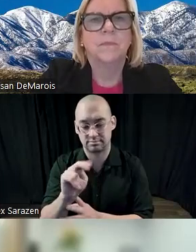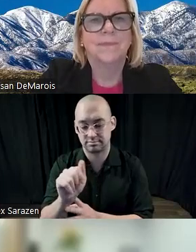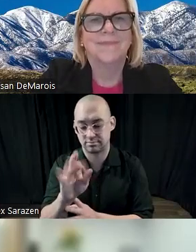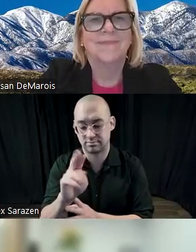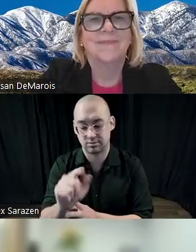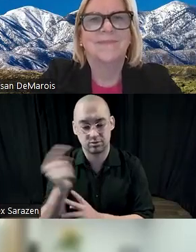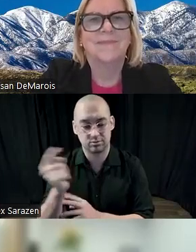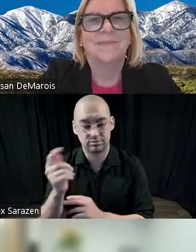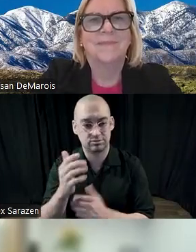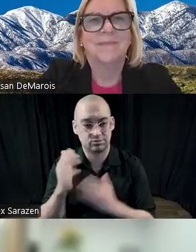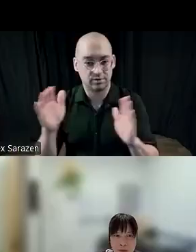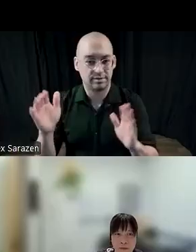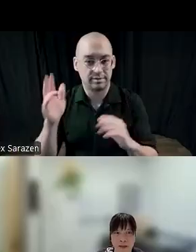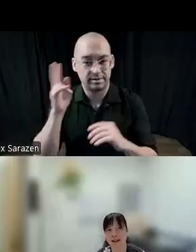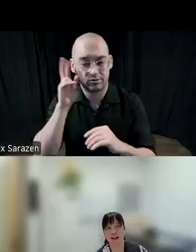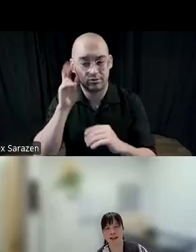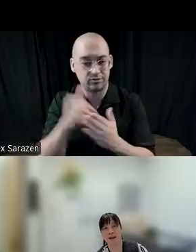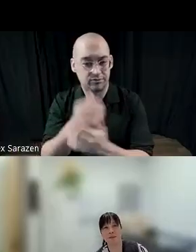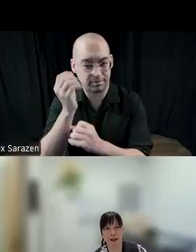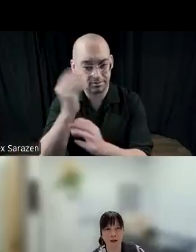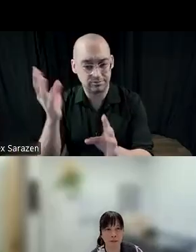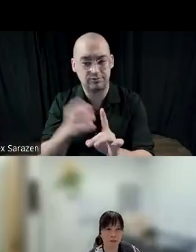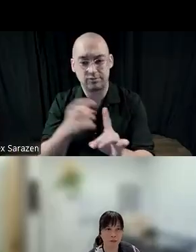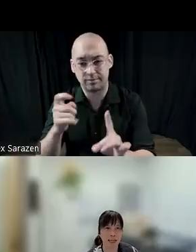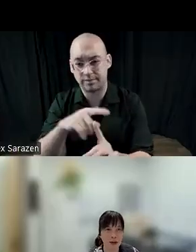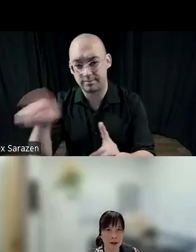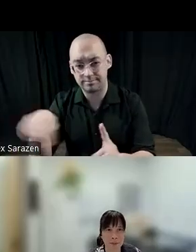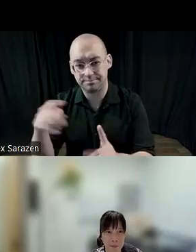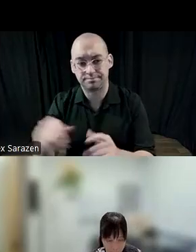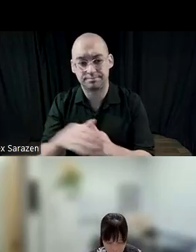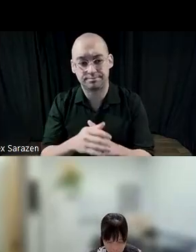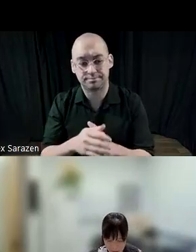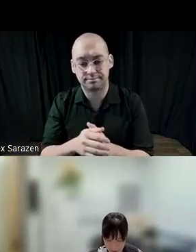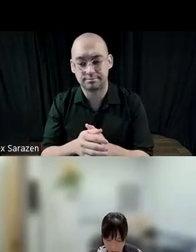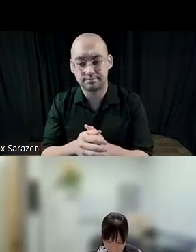to hear the updates from them. Take it away.